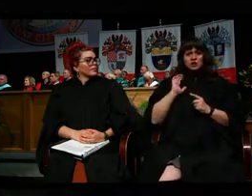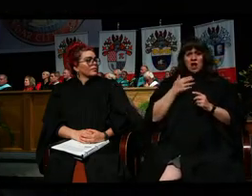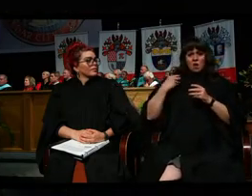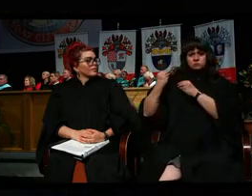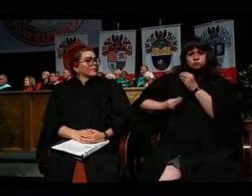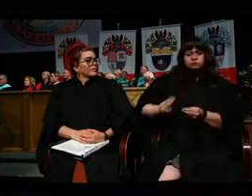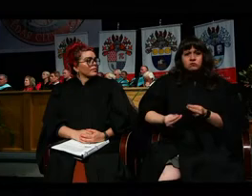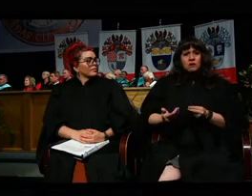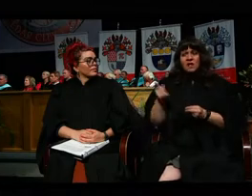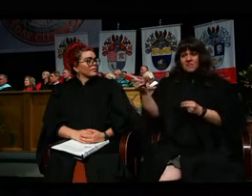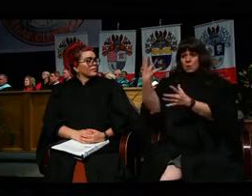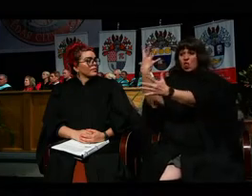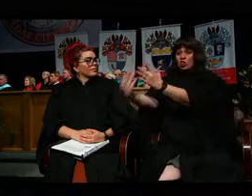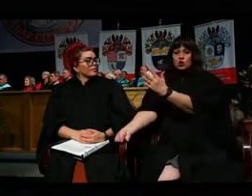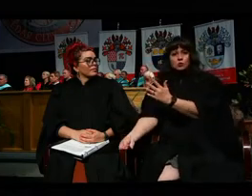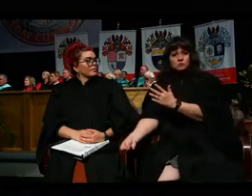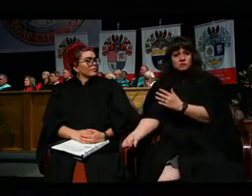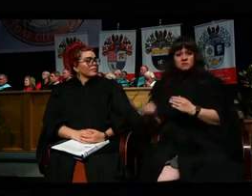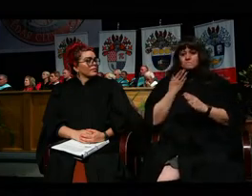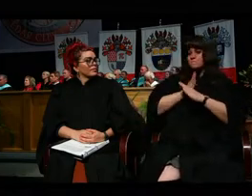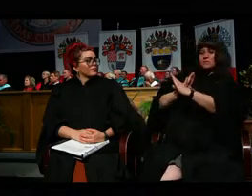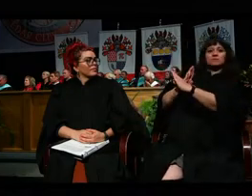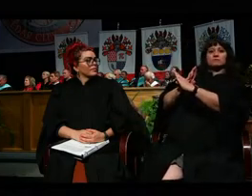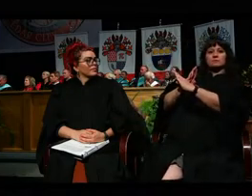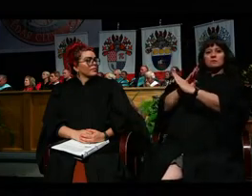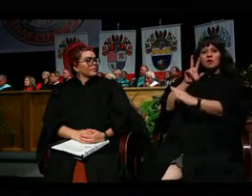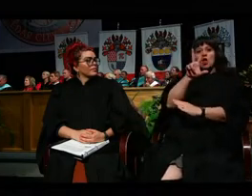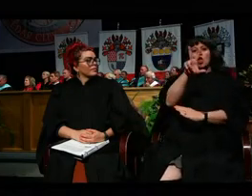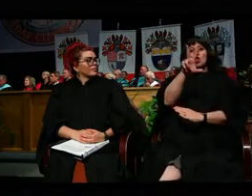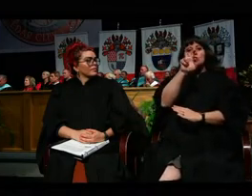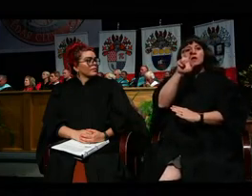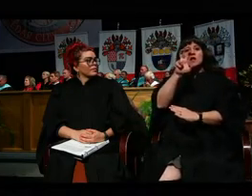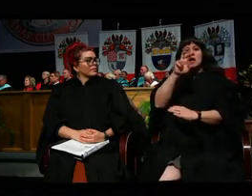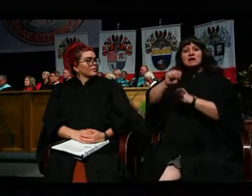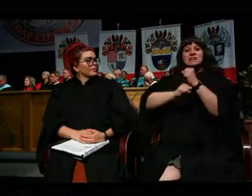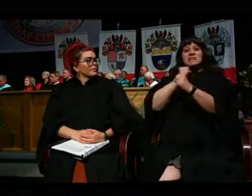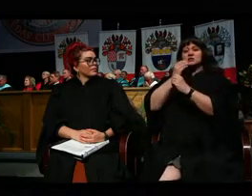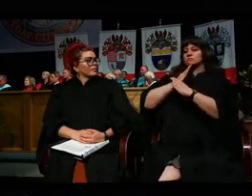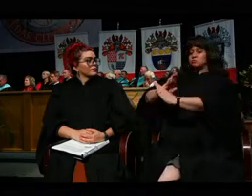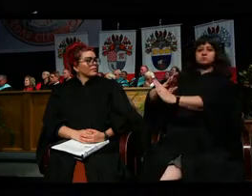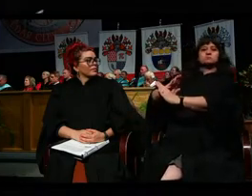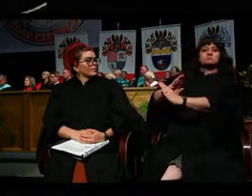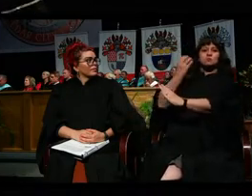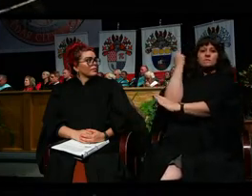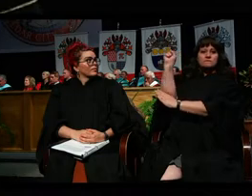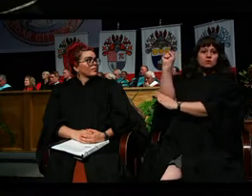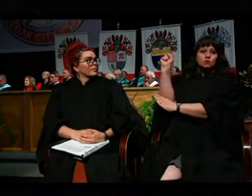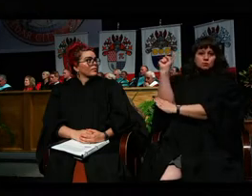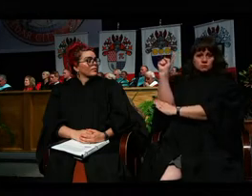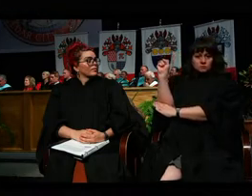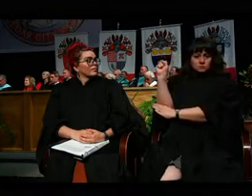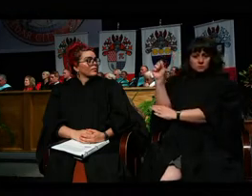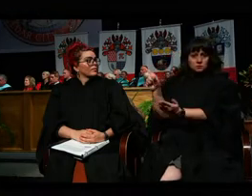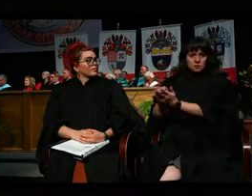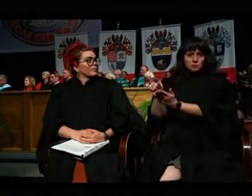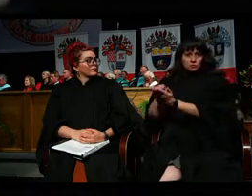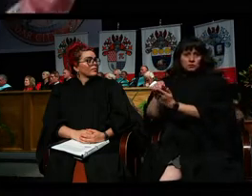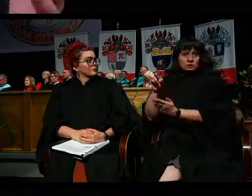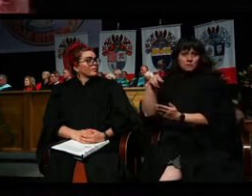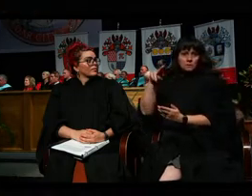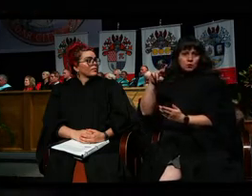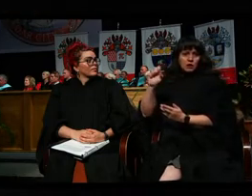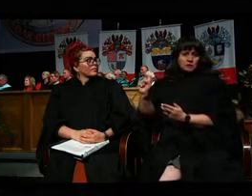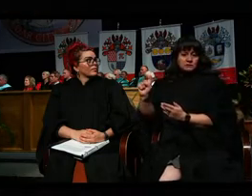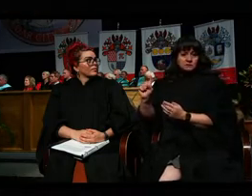themselves. And they banned the printing press. For 300 years, the printing press was banned. And what happened? Well, again, according to